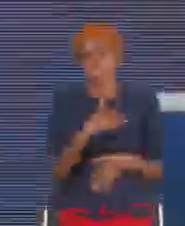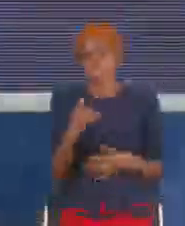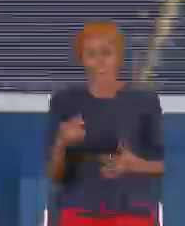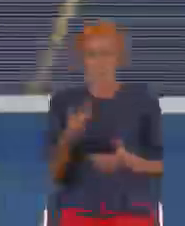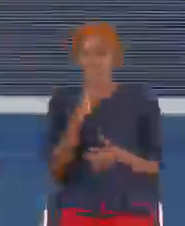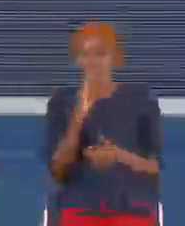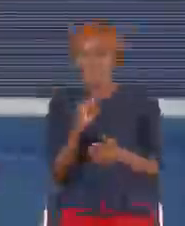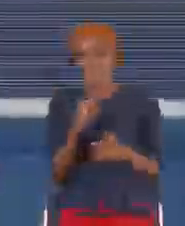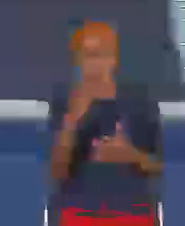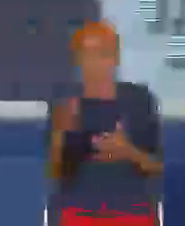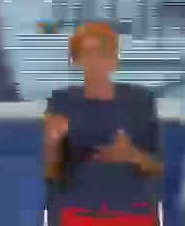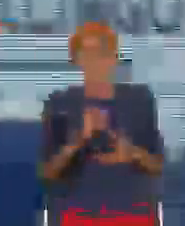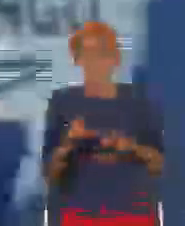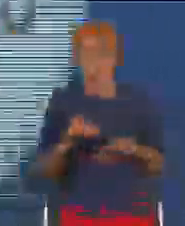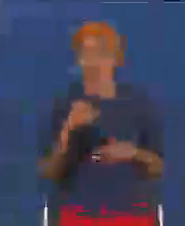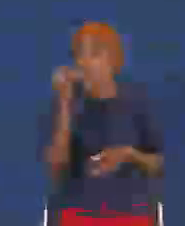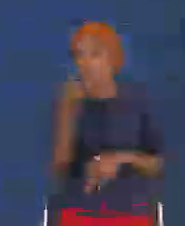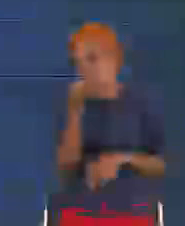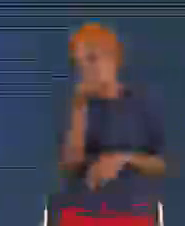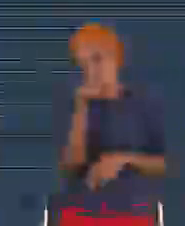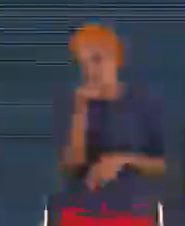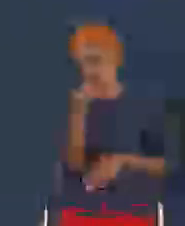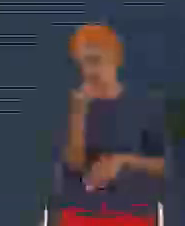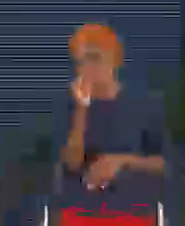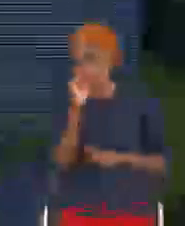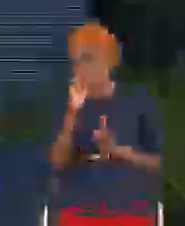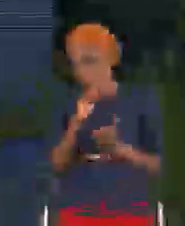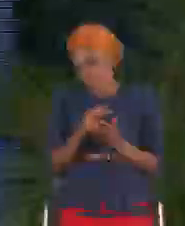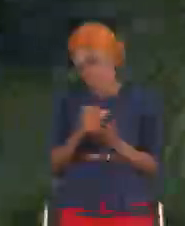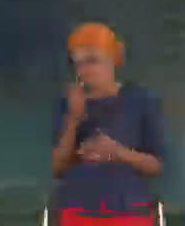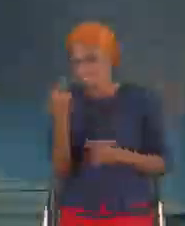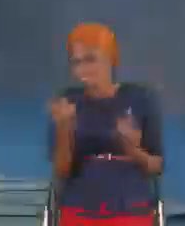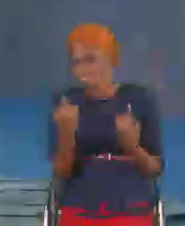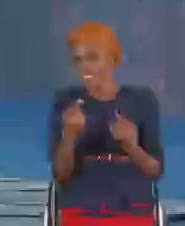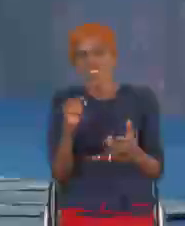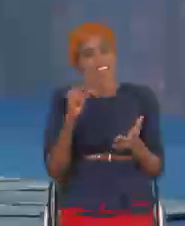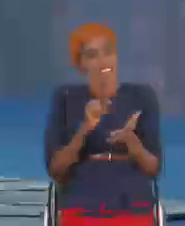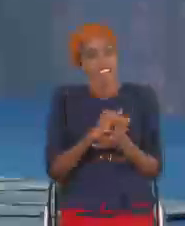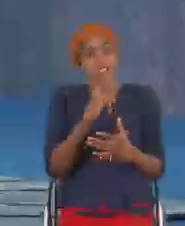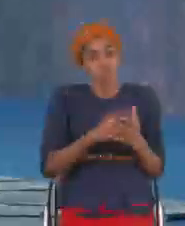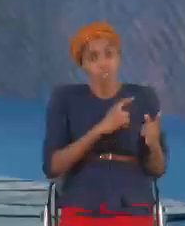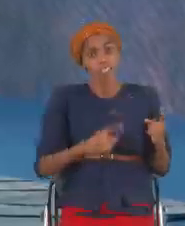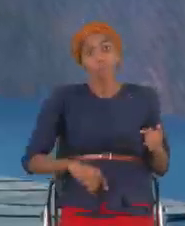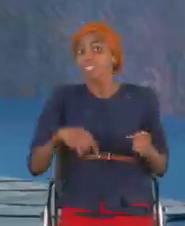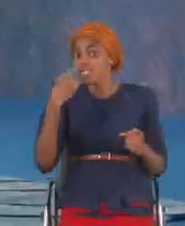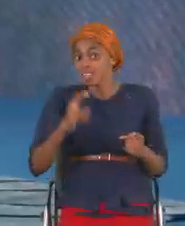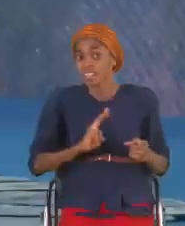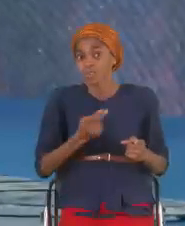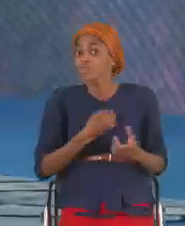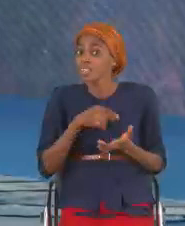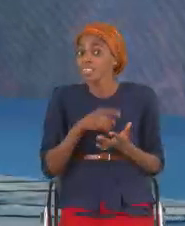do are very small, they are minimal. That's what the Lord is telling us. It's the